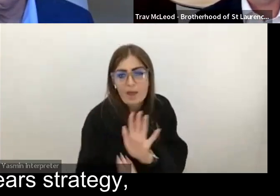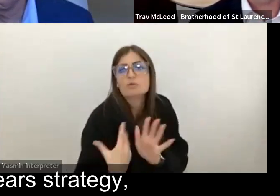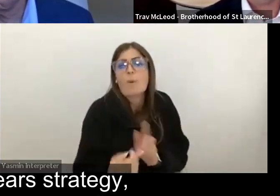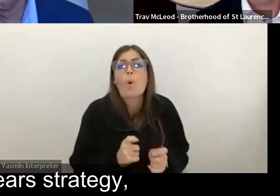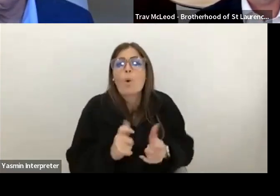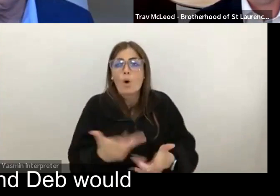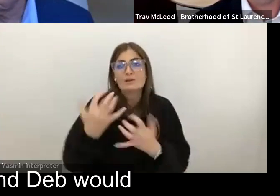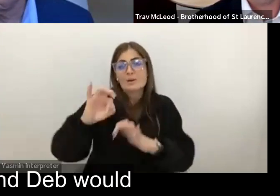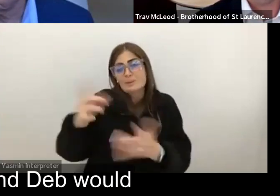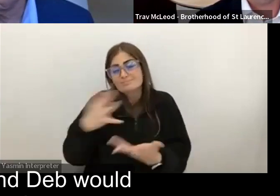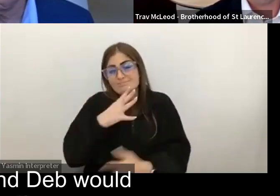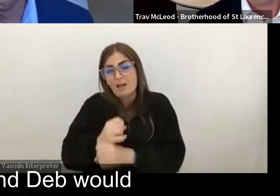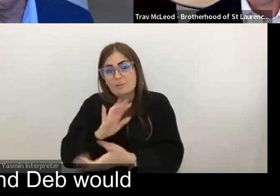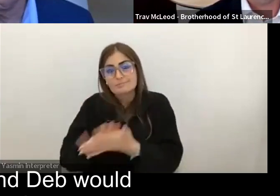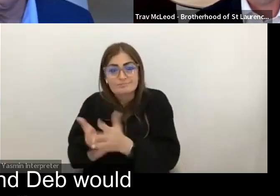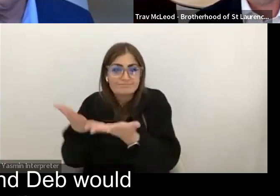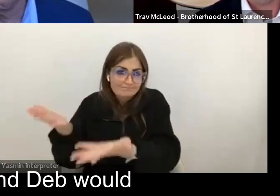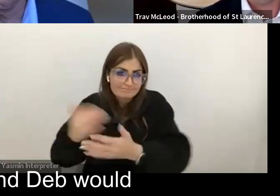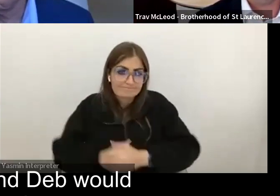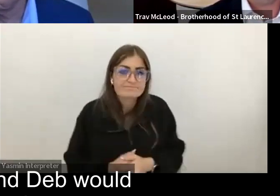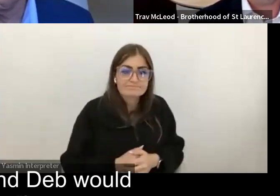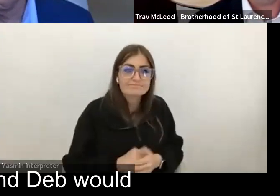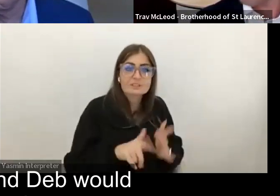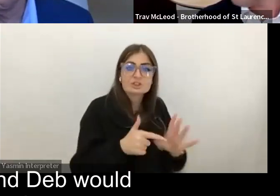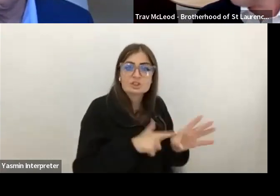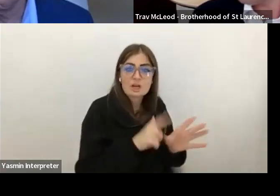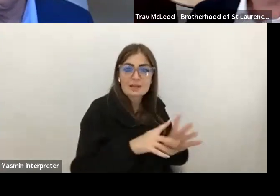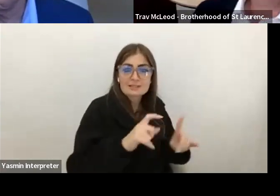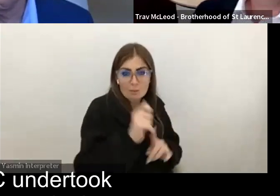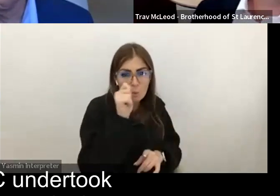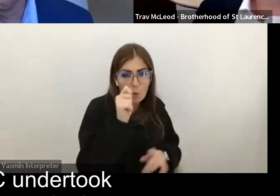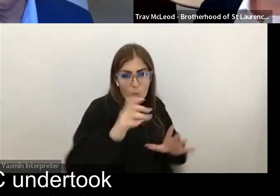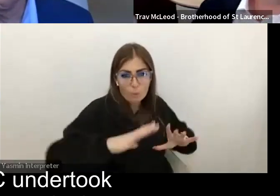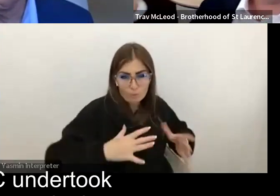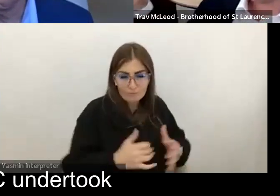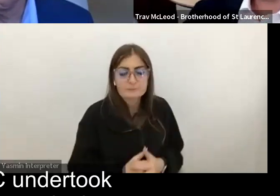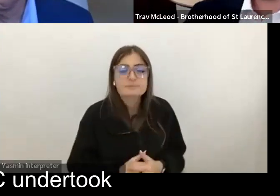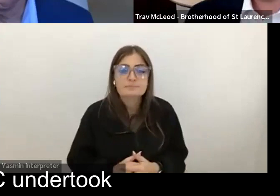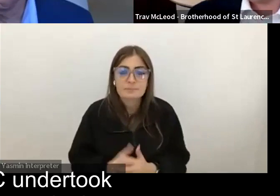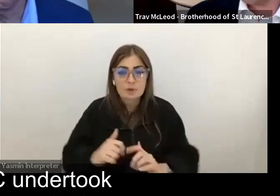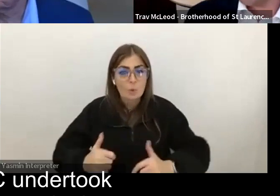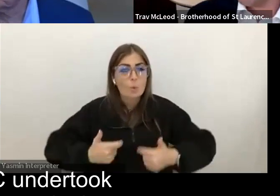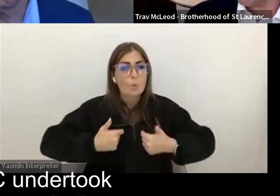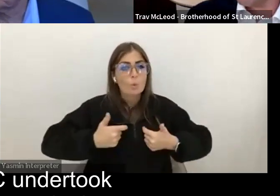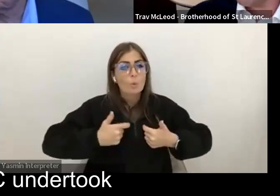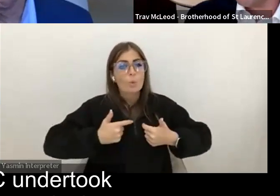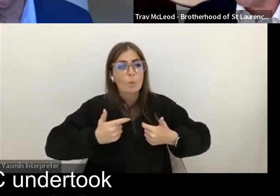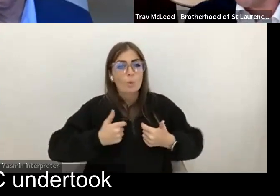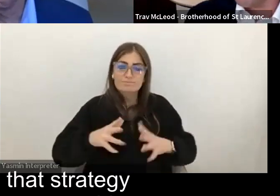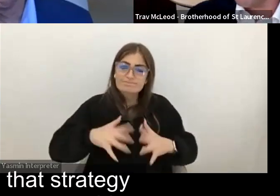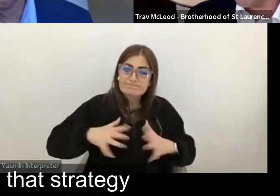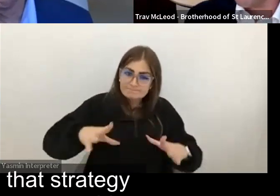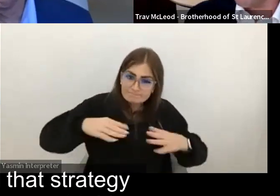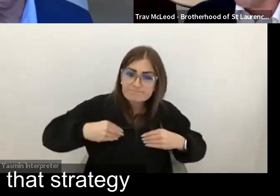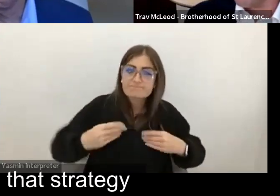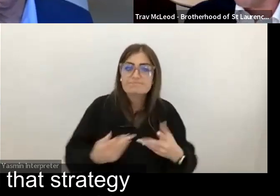that's government. And as Jay and Deb would know better than me. So SNAIC undertook community consultations